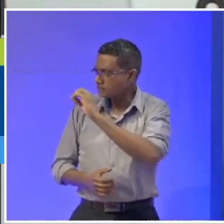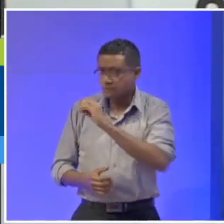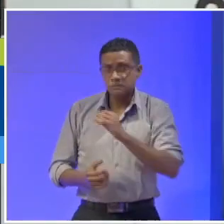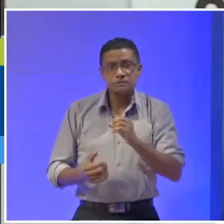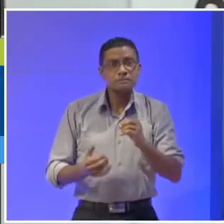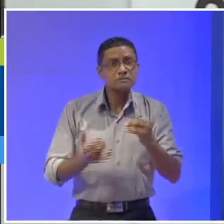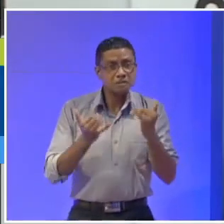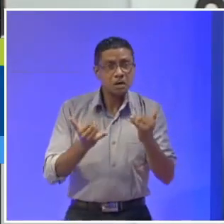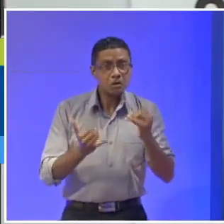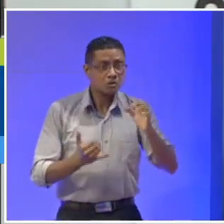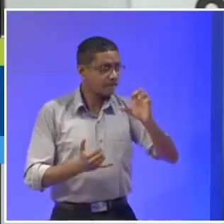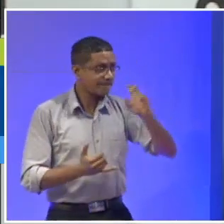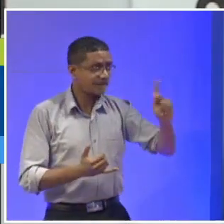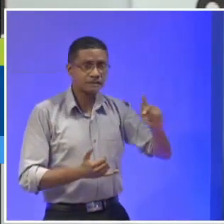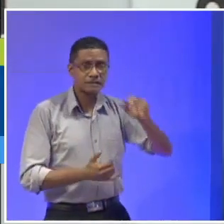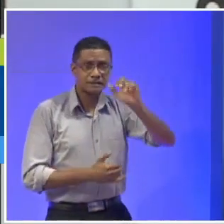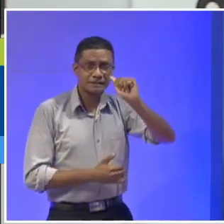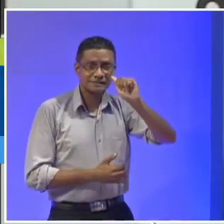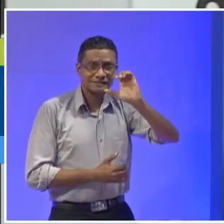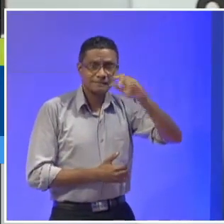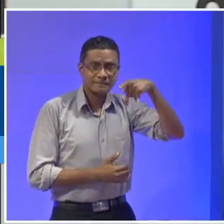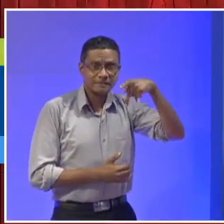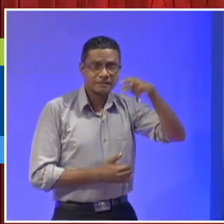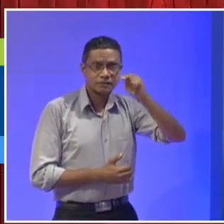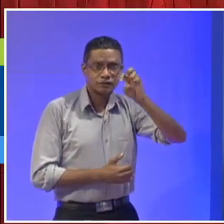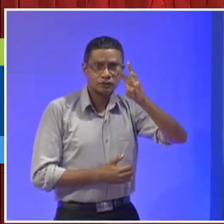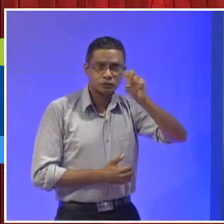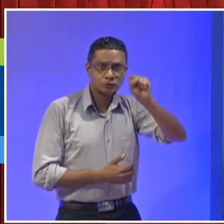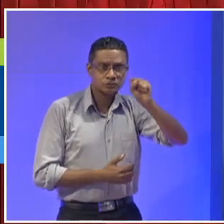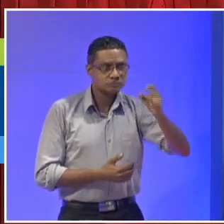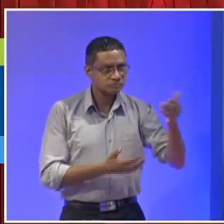to azpnews.com for a follow-up question.